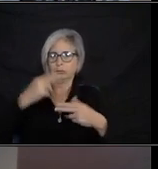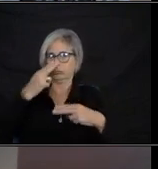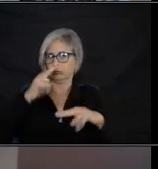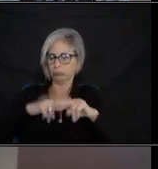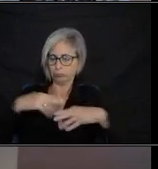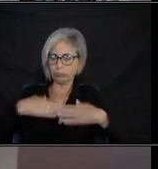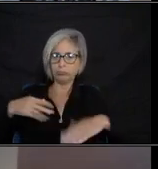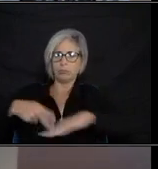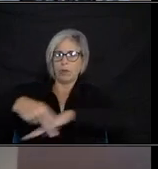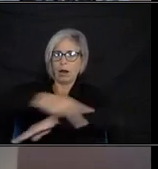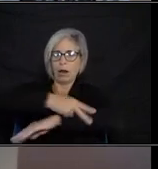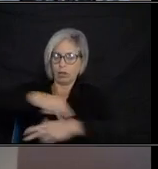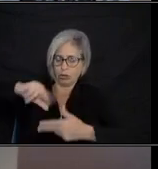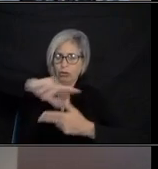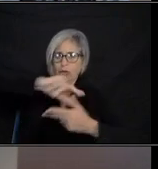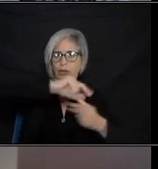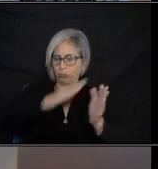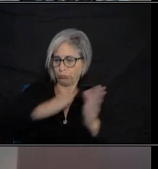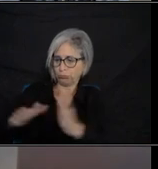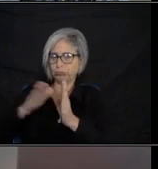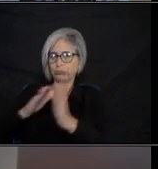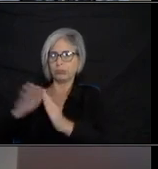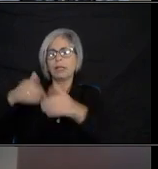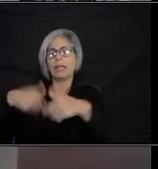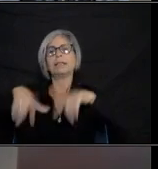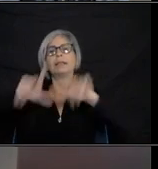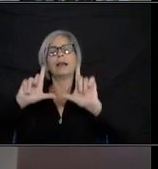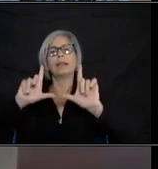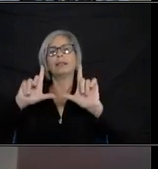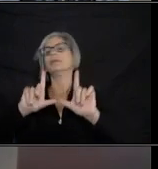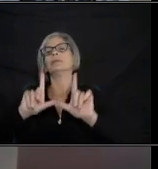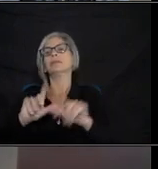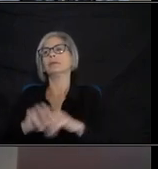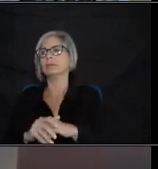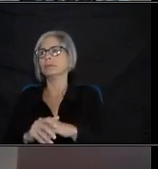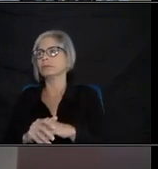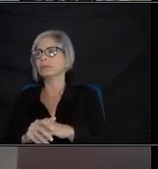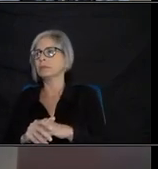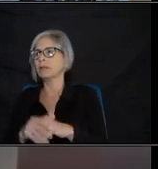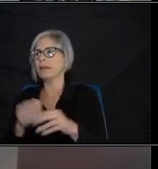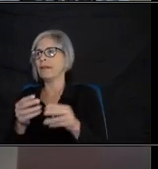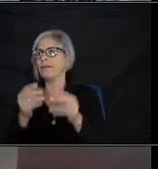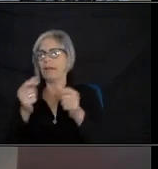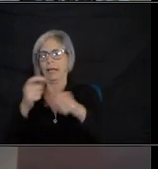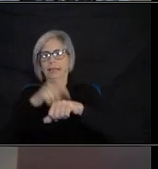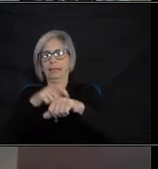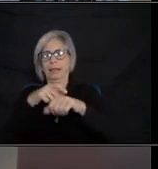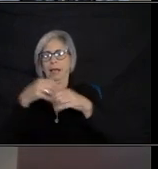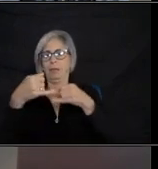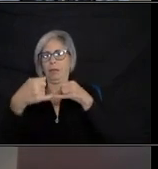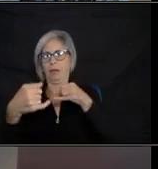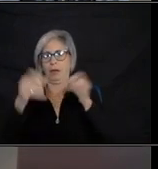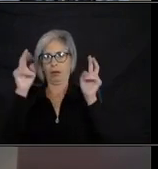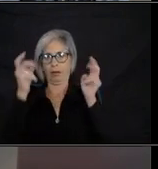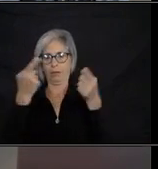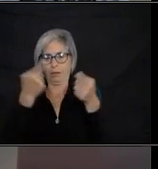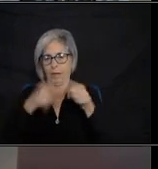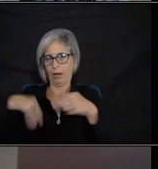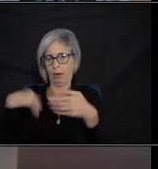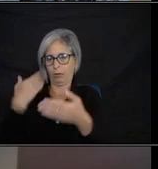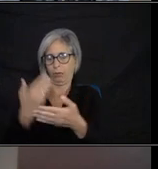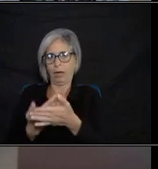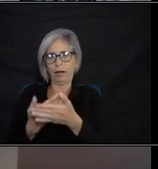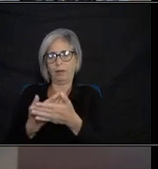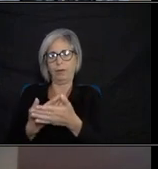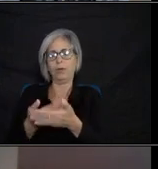hurricane preparedness, and city news. Next slide. So just a quick timeline of how we got here. We issued a purchase